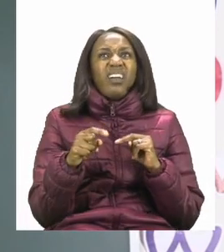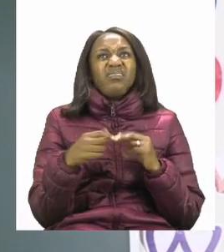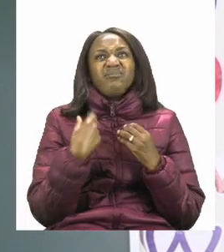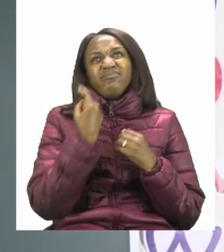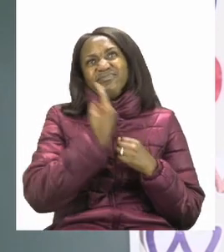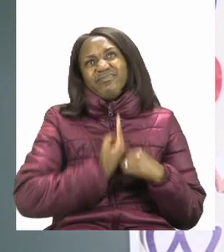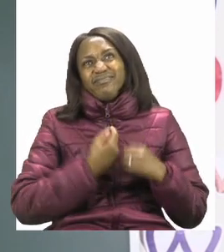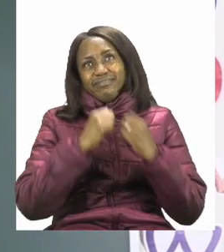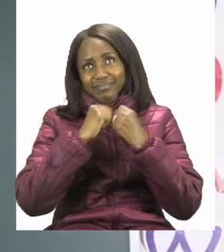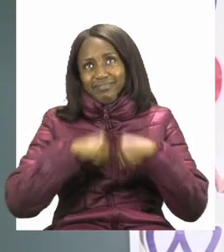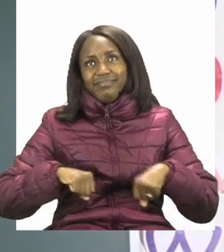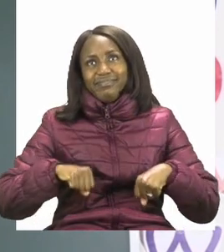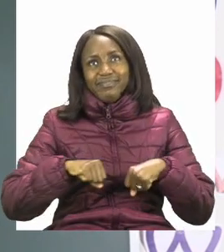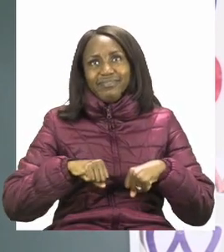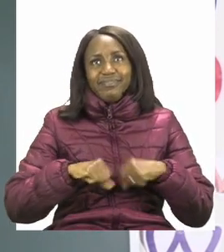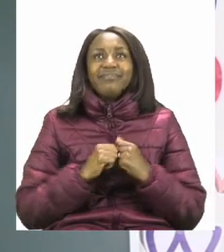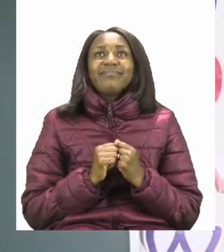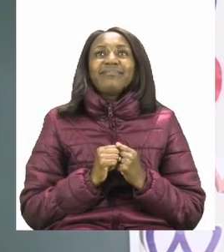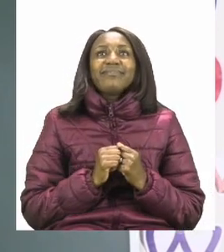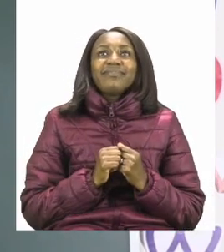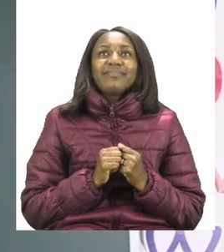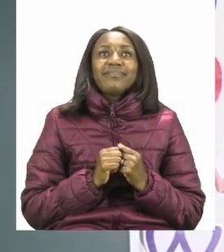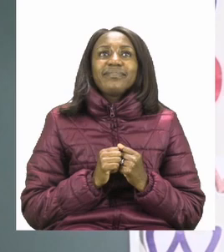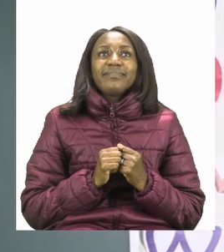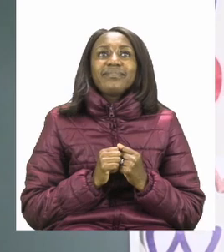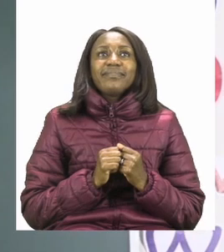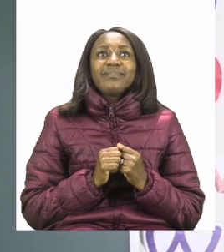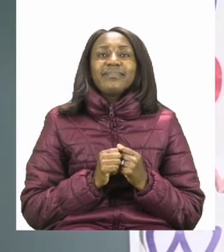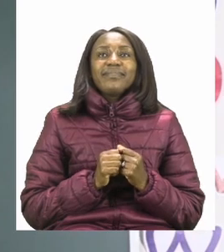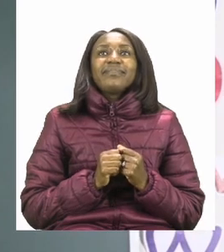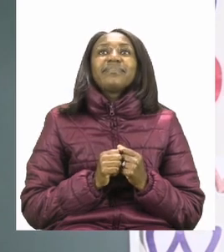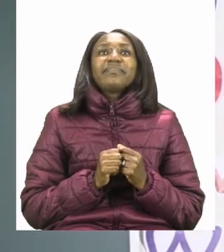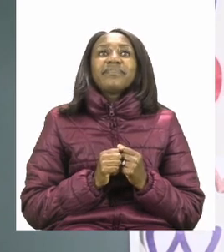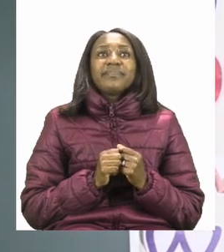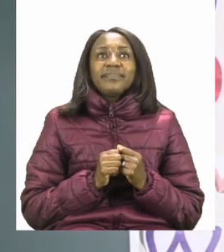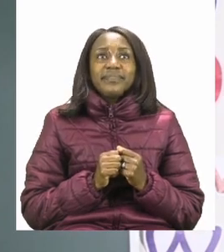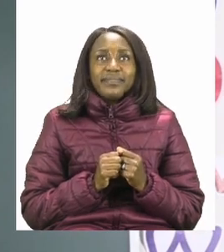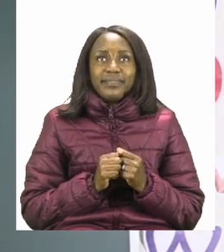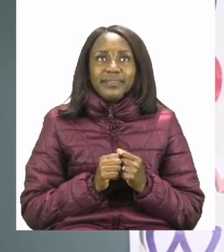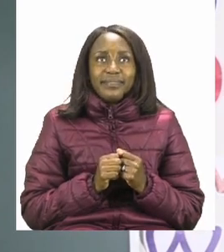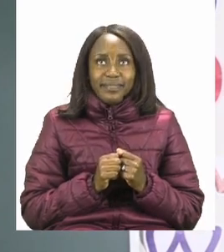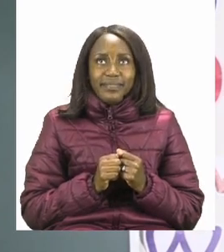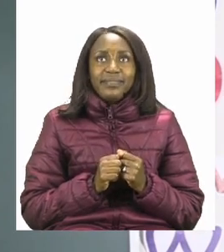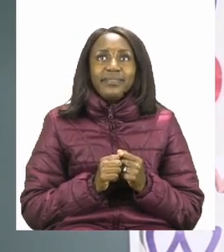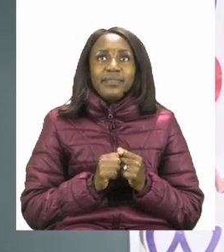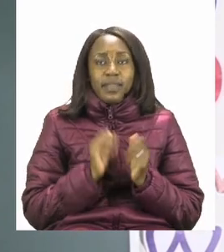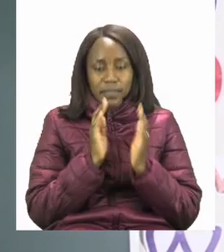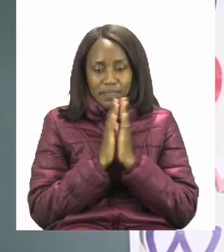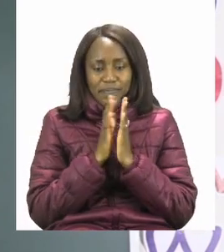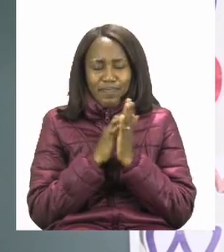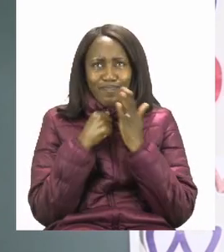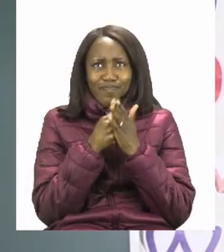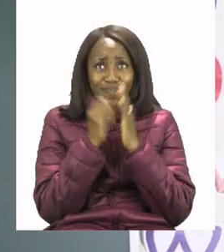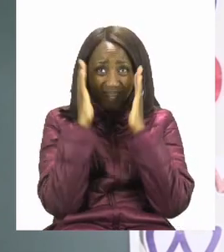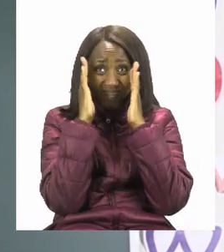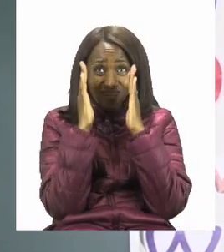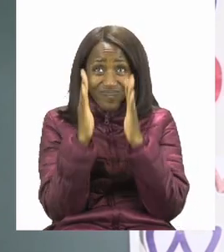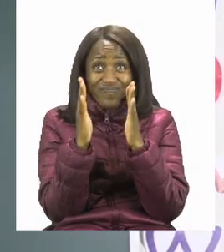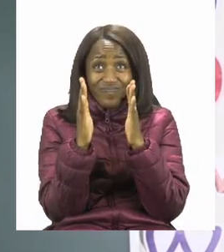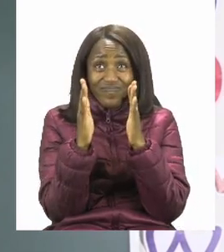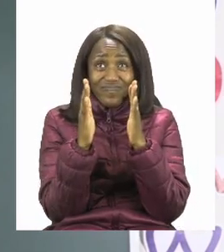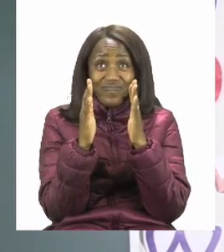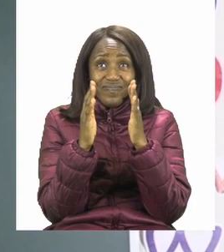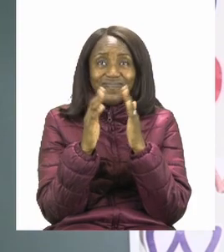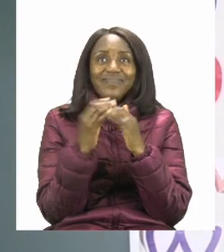to count with your decade numbers, count out loud. That way you will be very sure about your answer.